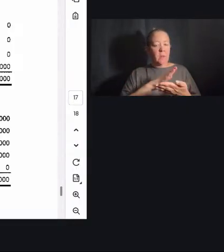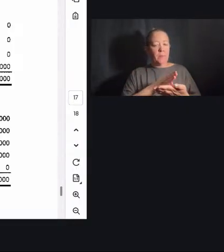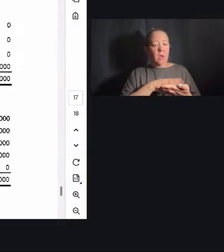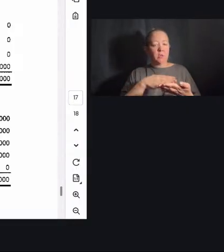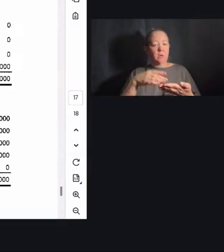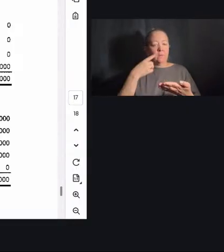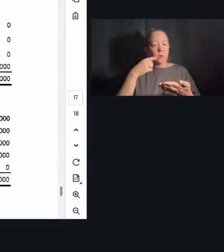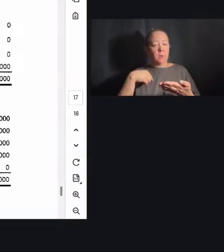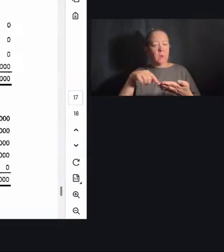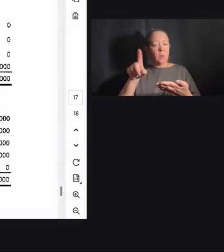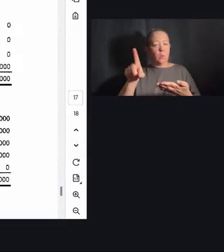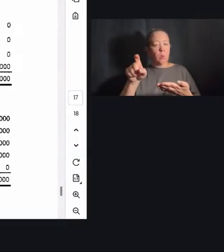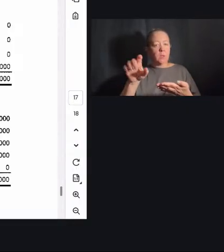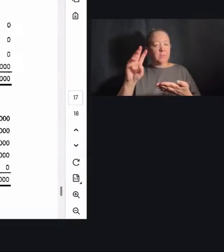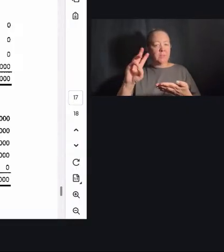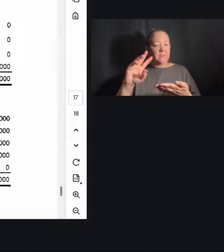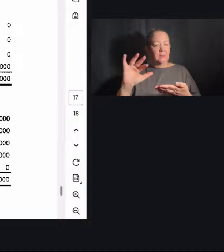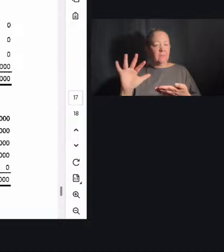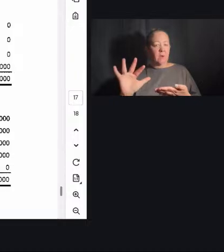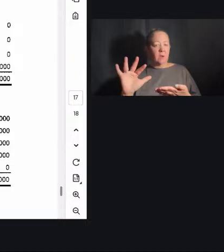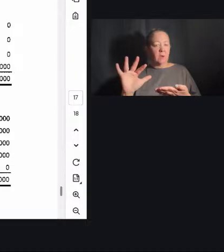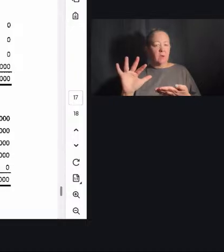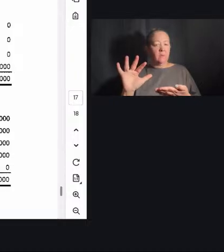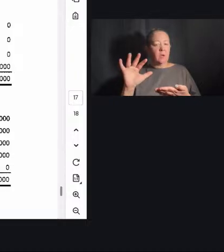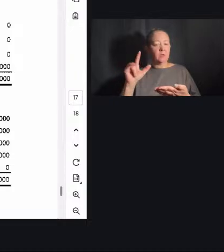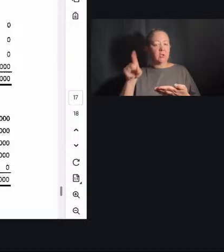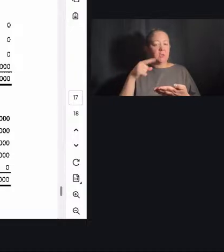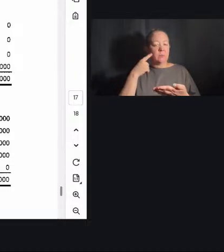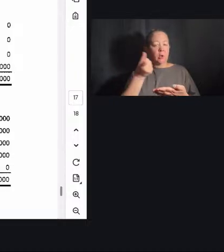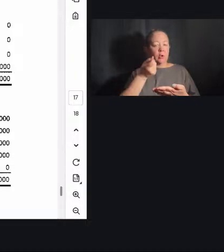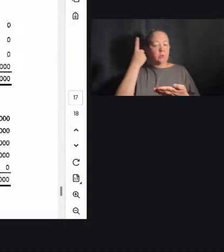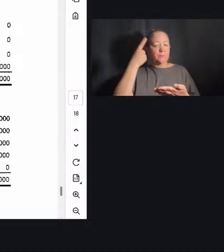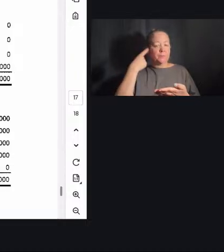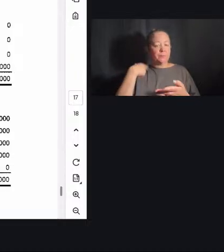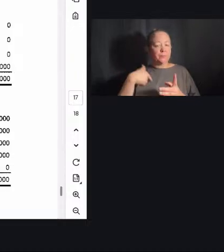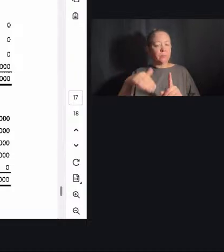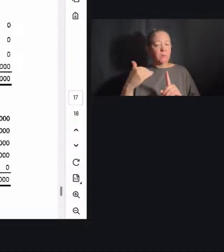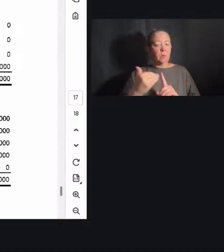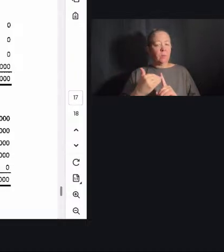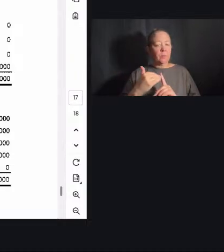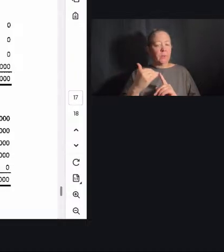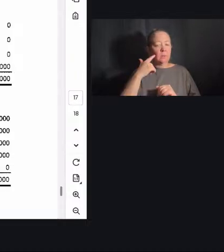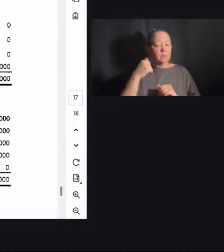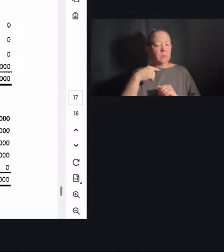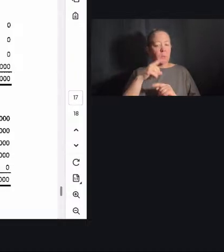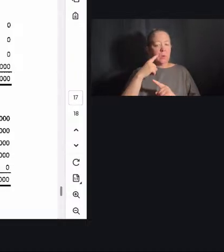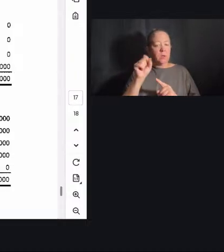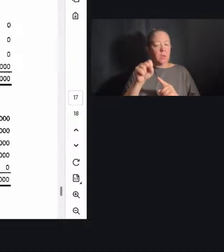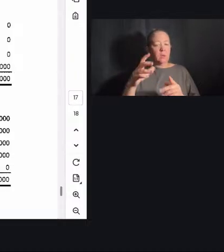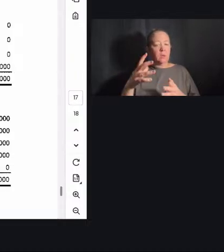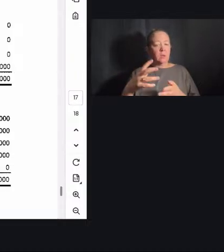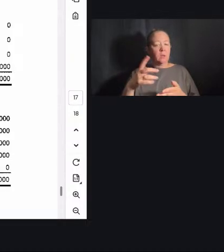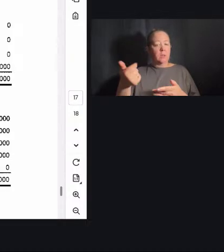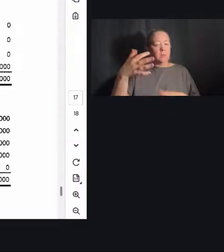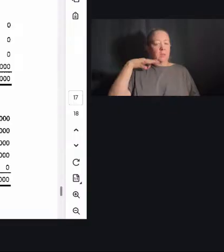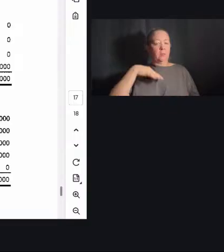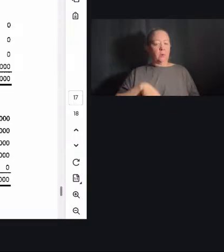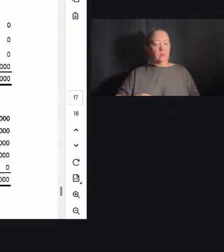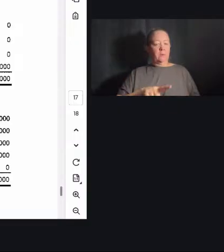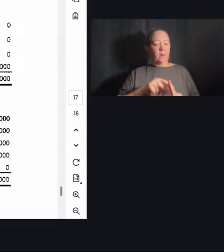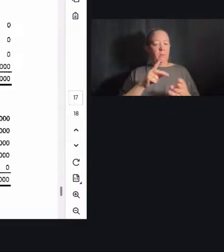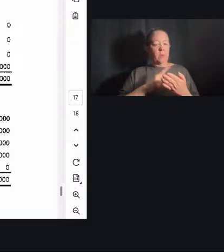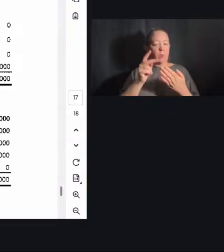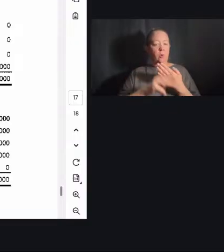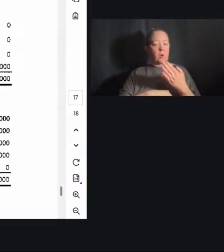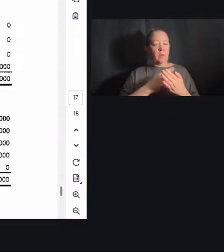to understand or be reminded about whether or not we were able to take advantage of program open space in 2026 and the commitment